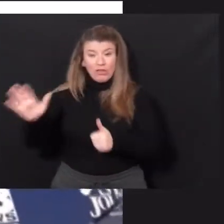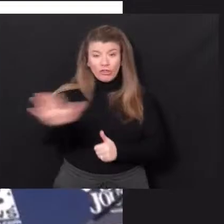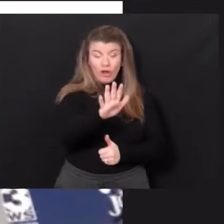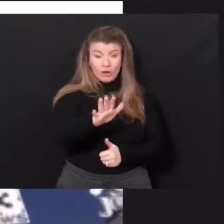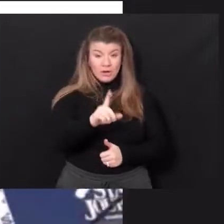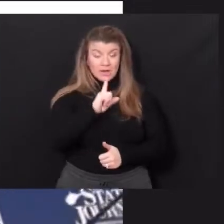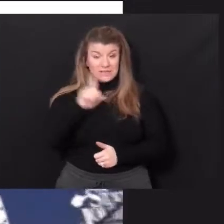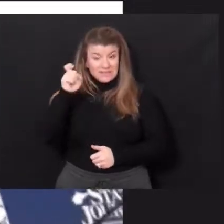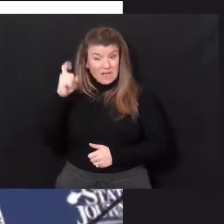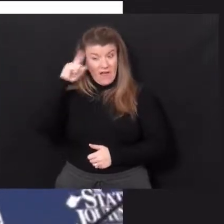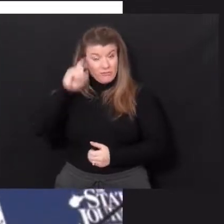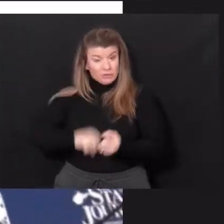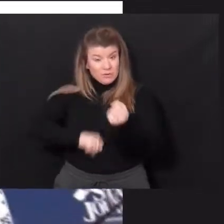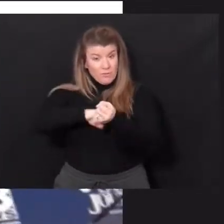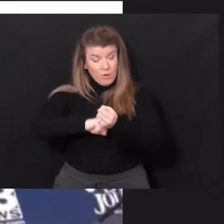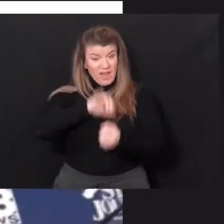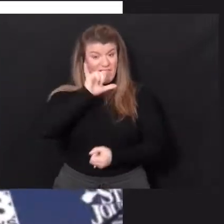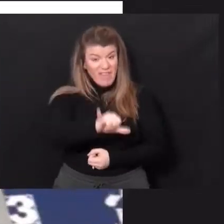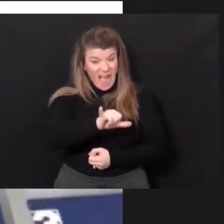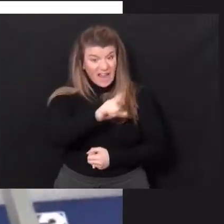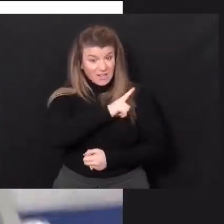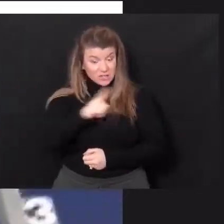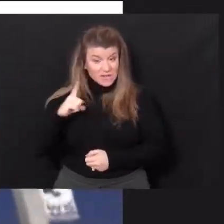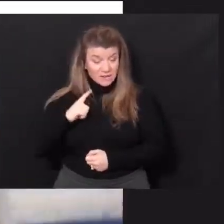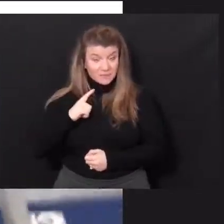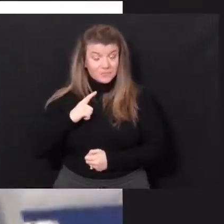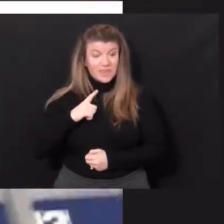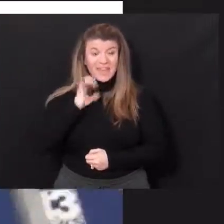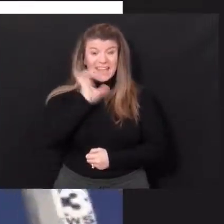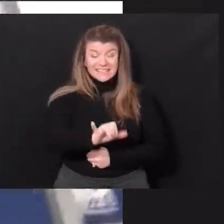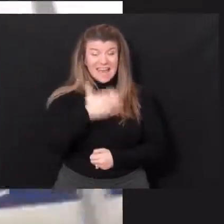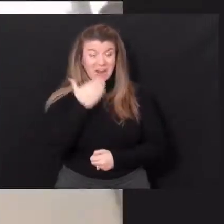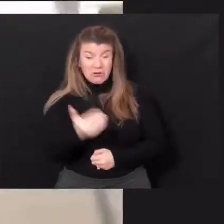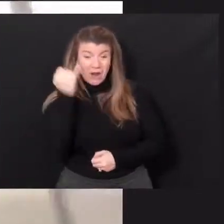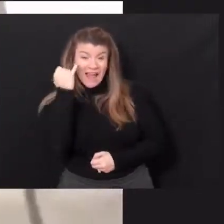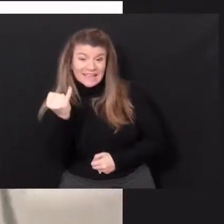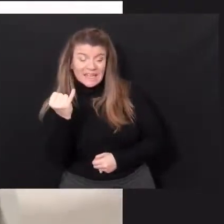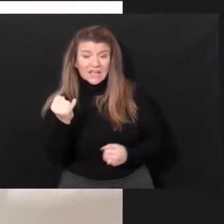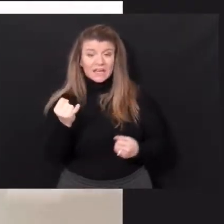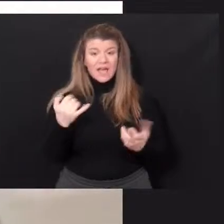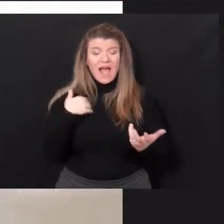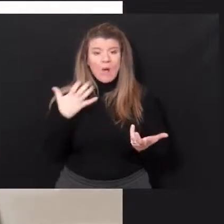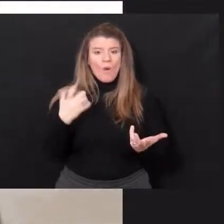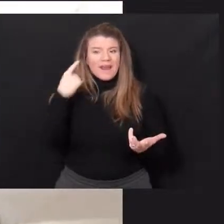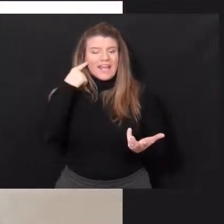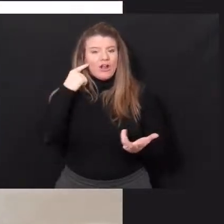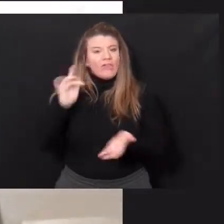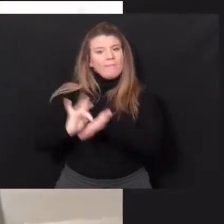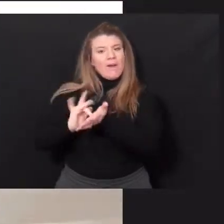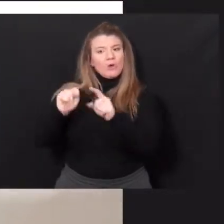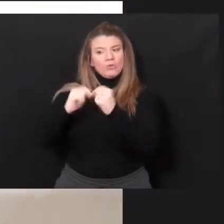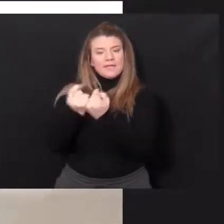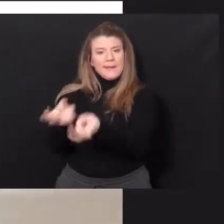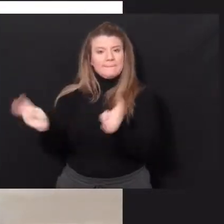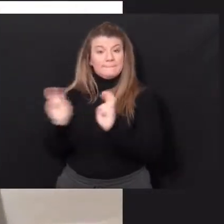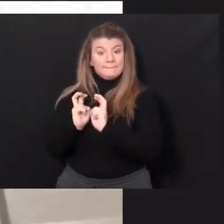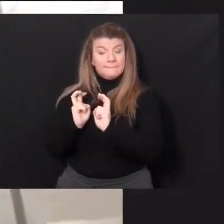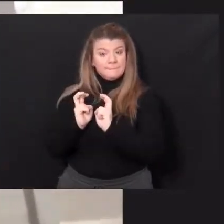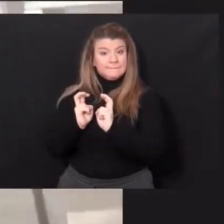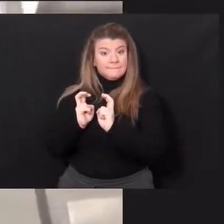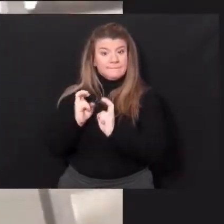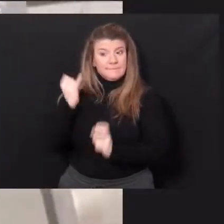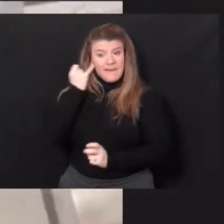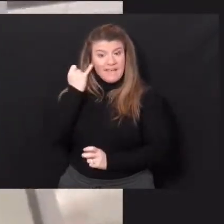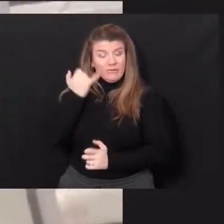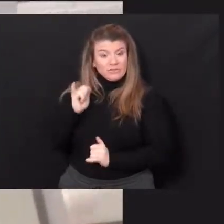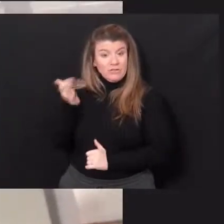supporting this legislation, and is this a good idea? And I'd like some of the medical folks to weigh in, especially if Dr. Kilkenny is